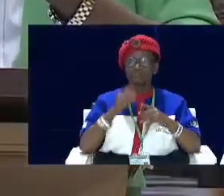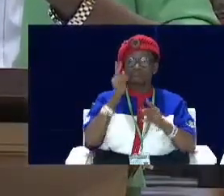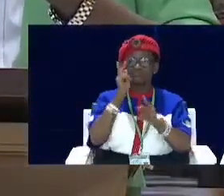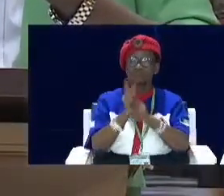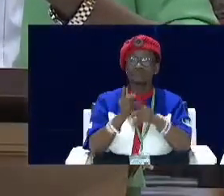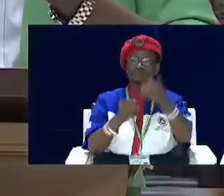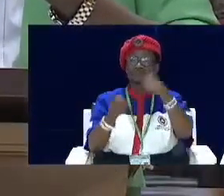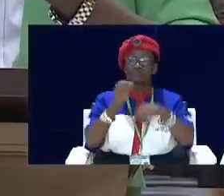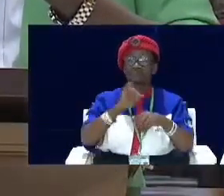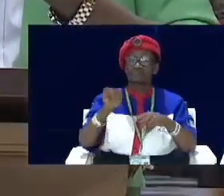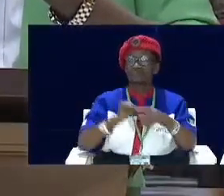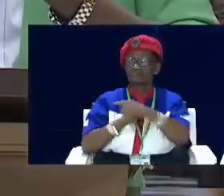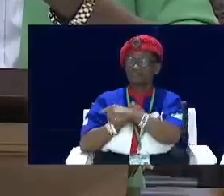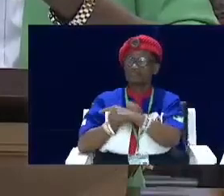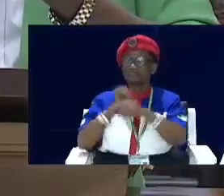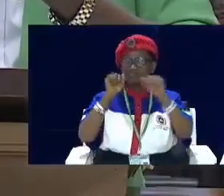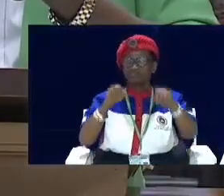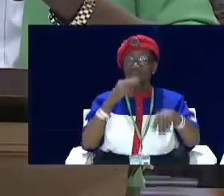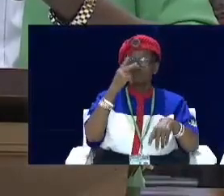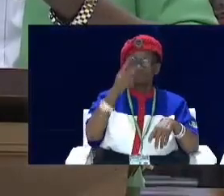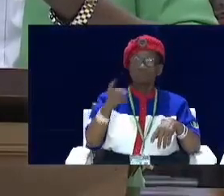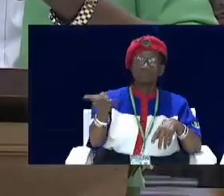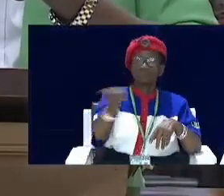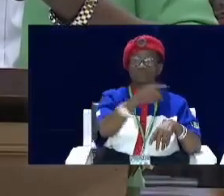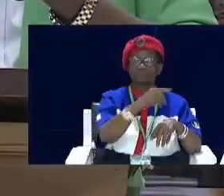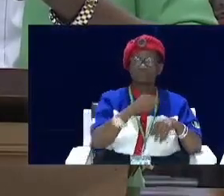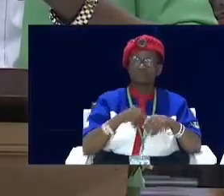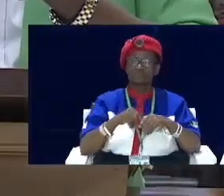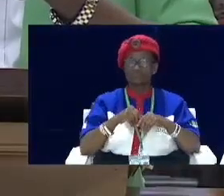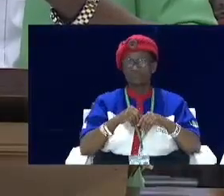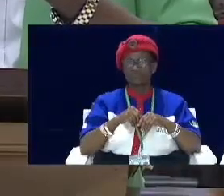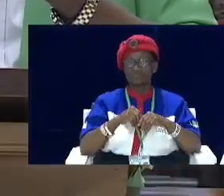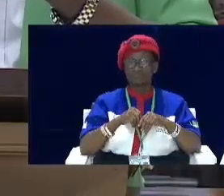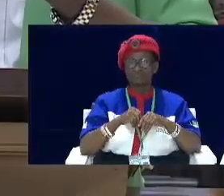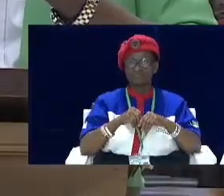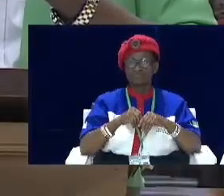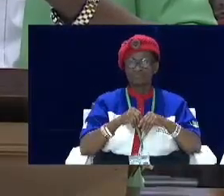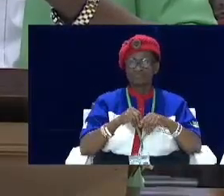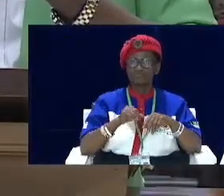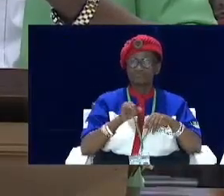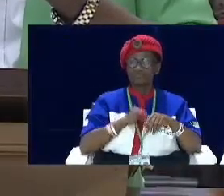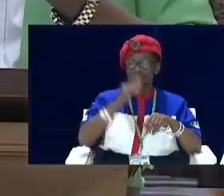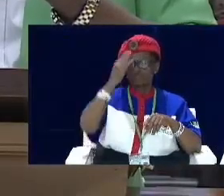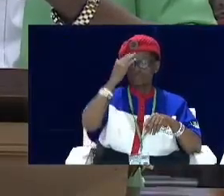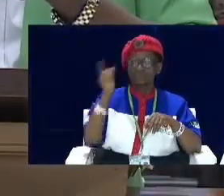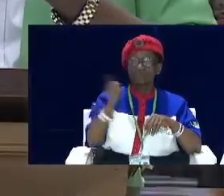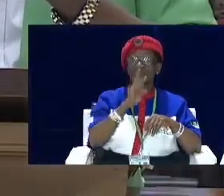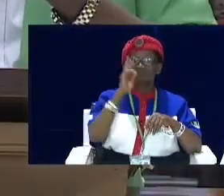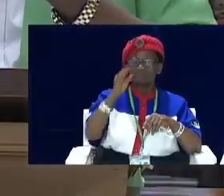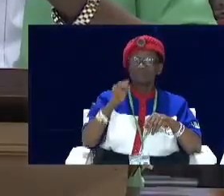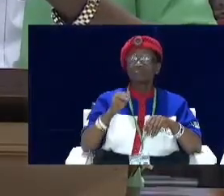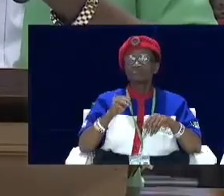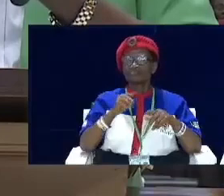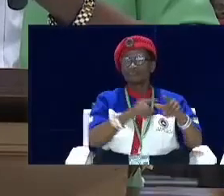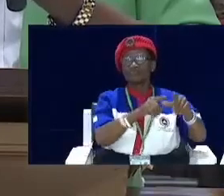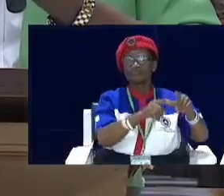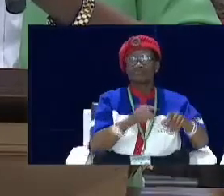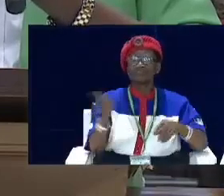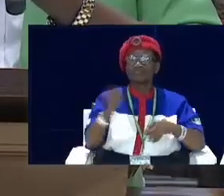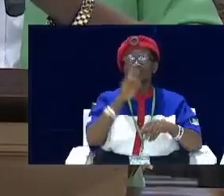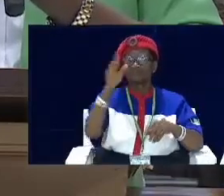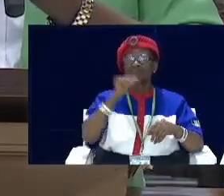Keep coming. I can see you. I know you've been running and you are now tired, but just keep coming.